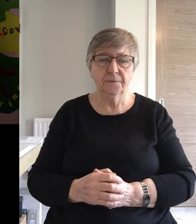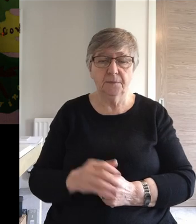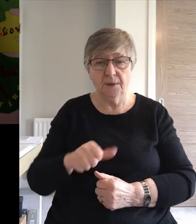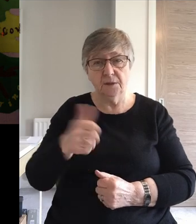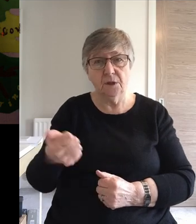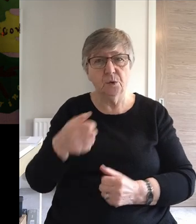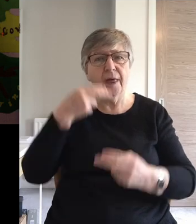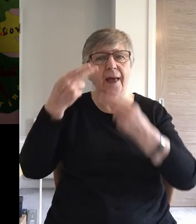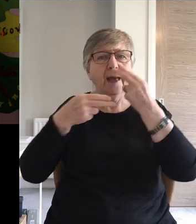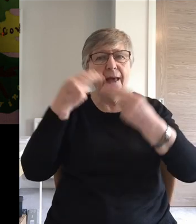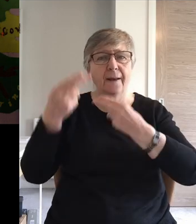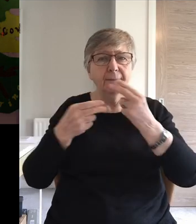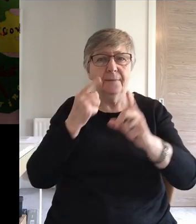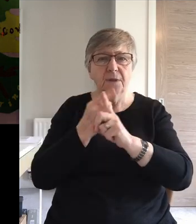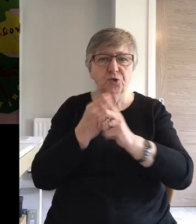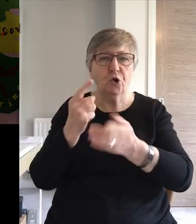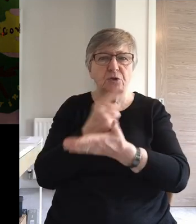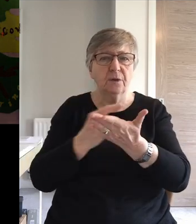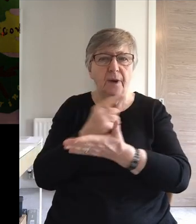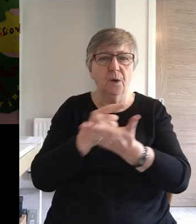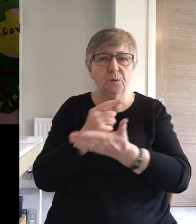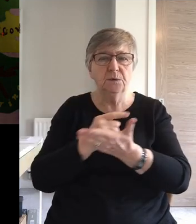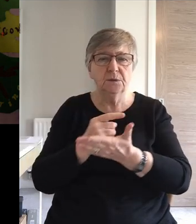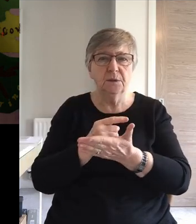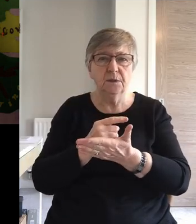I'm going to sing a hymn that speaks about